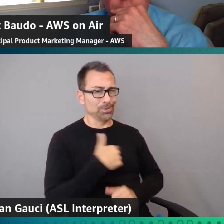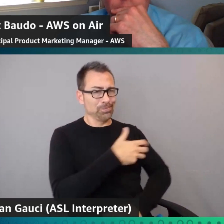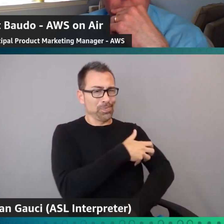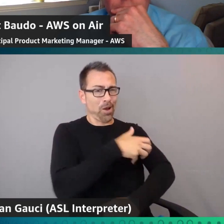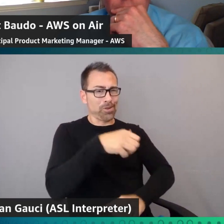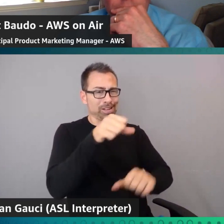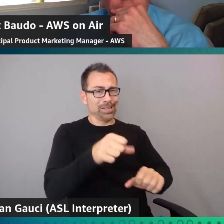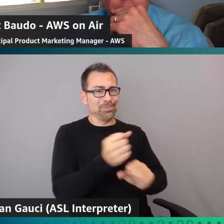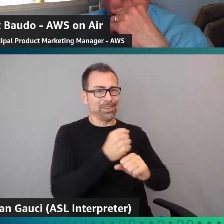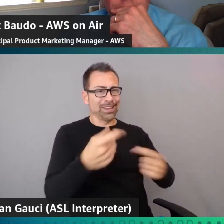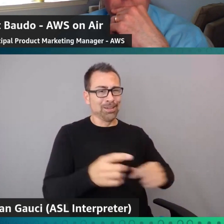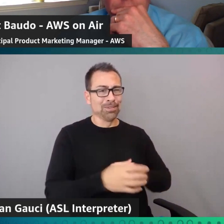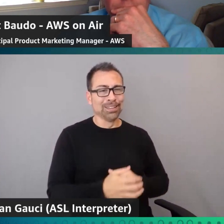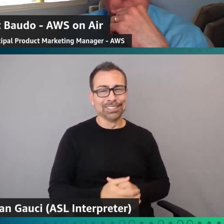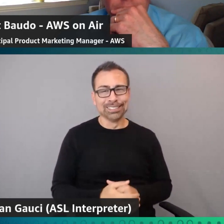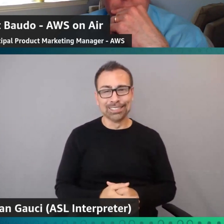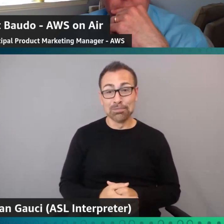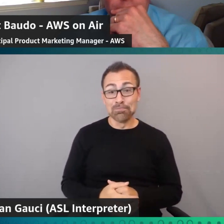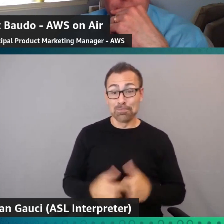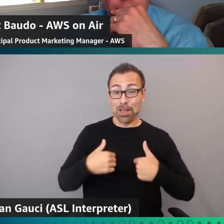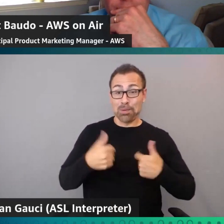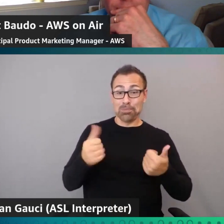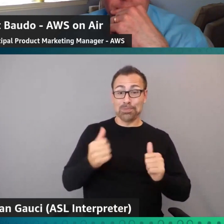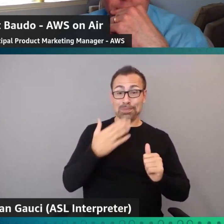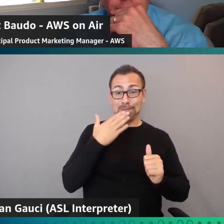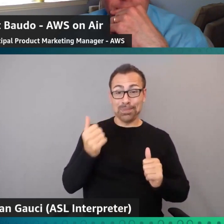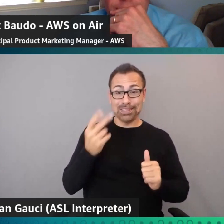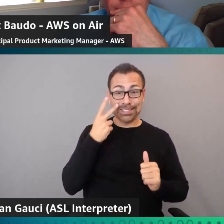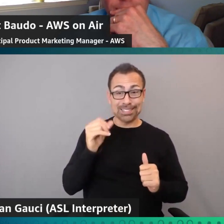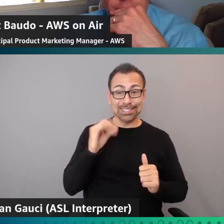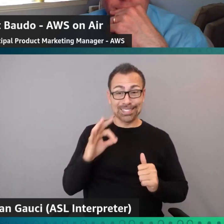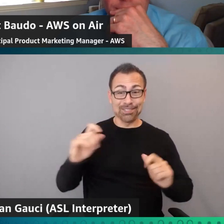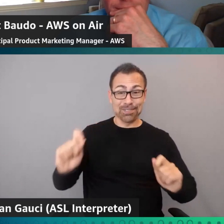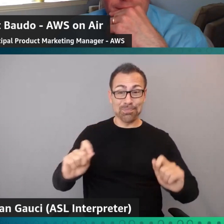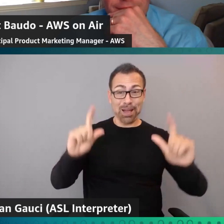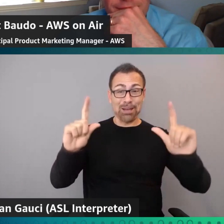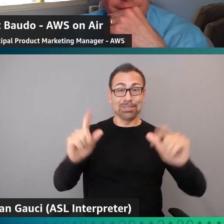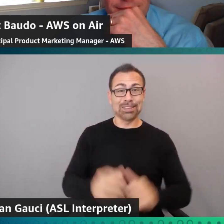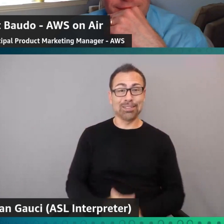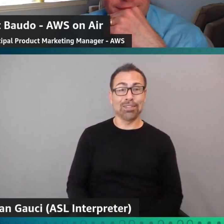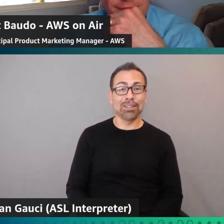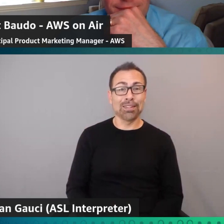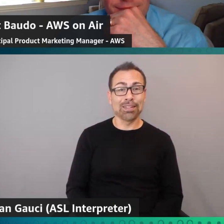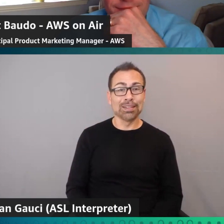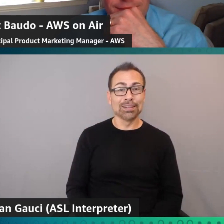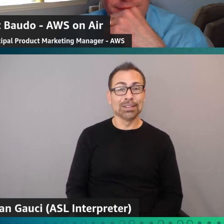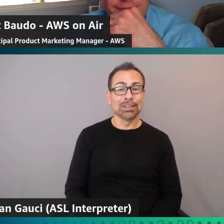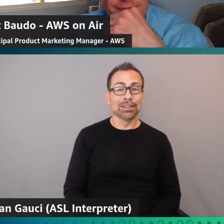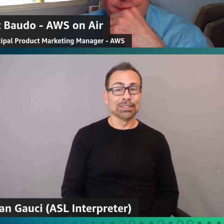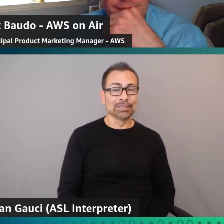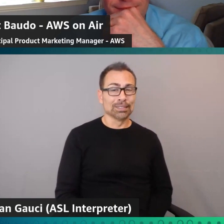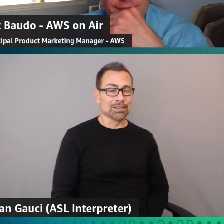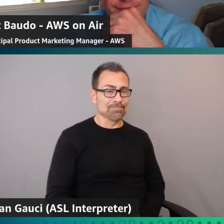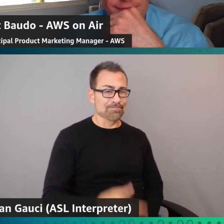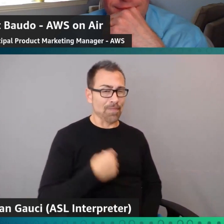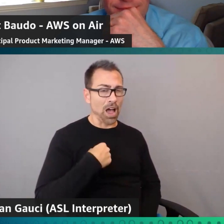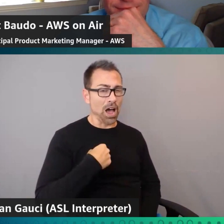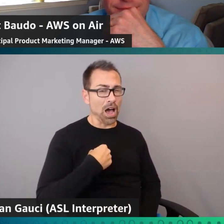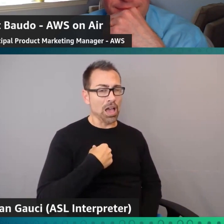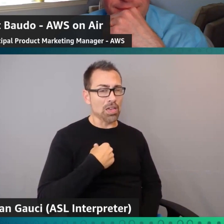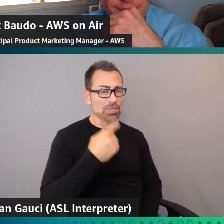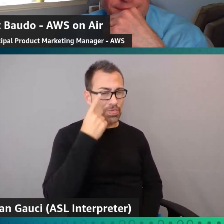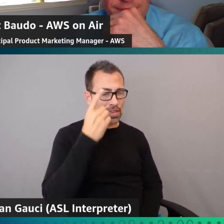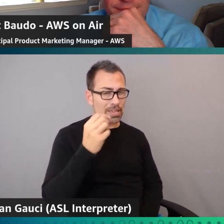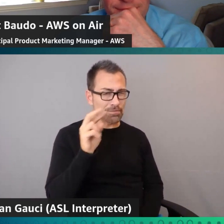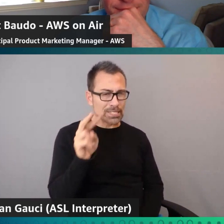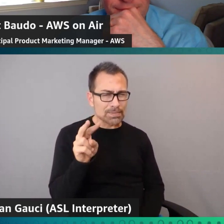trying my best here to see if this actually pops up as a visual that I've found that if we stare harder at our screens or turning it